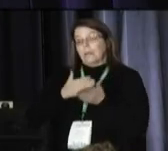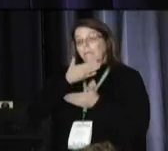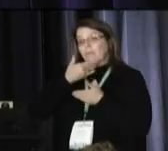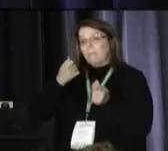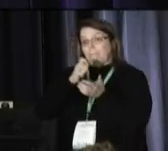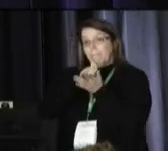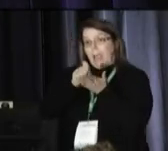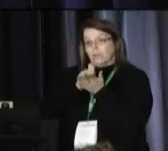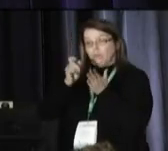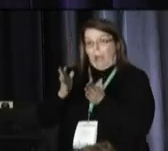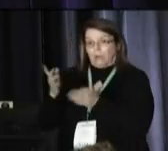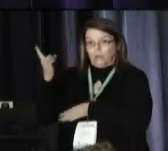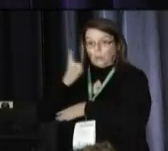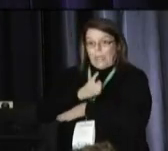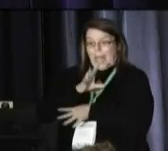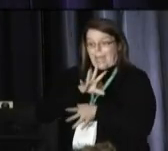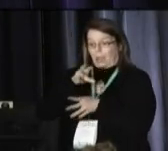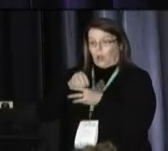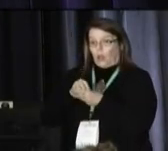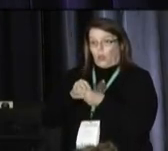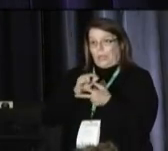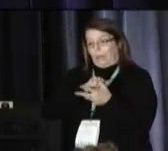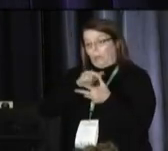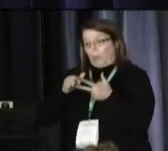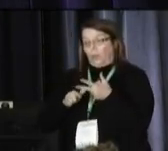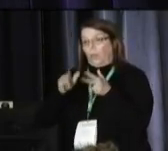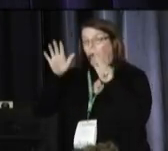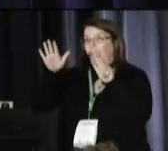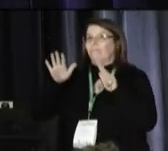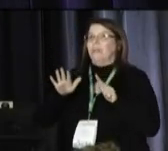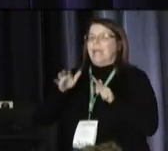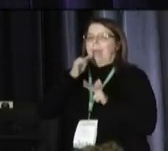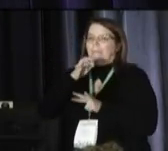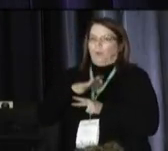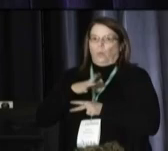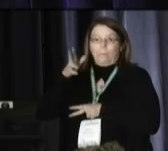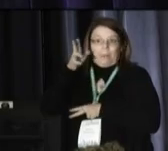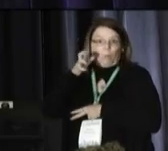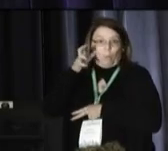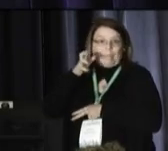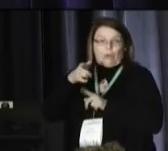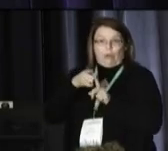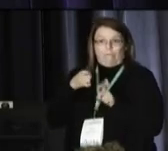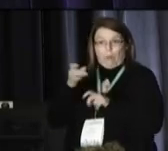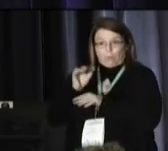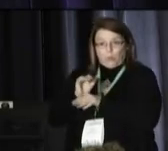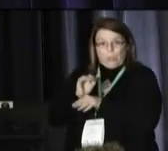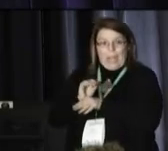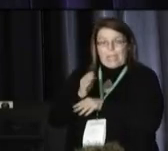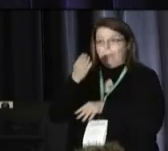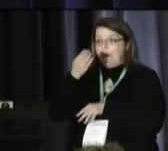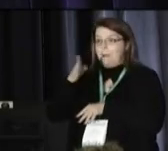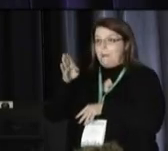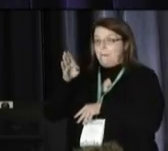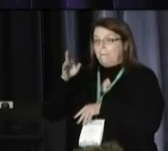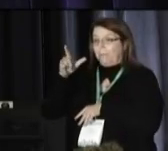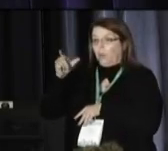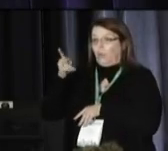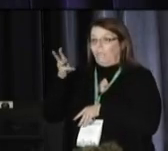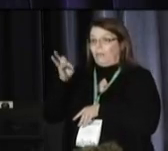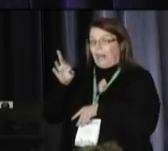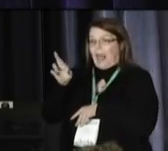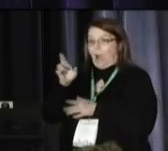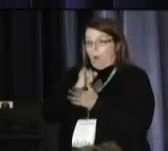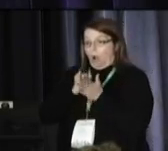today, including the three phenomenal women we'll be hearing from tonight. Blue Flower Arts is